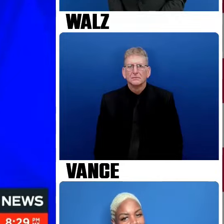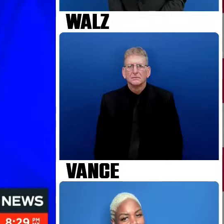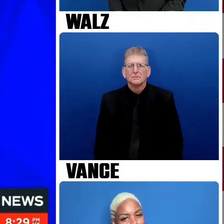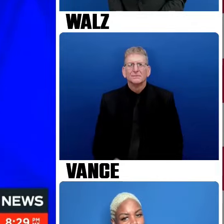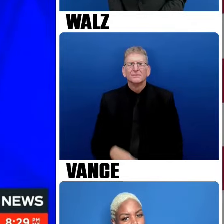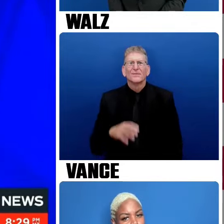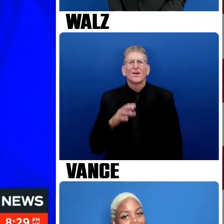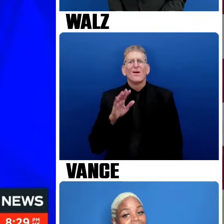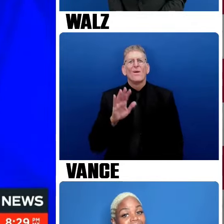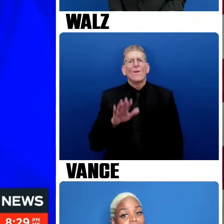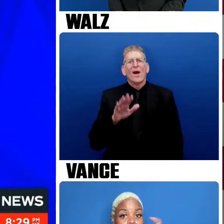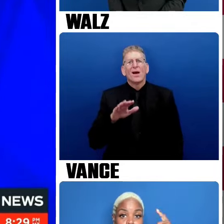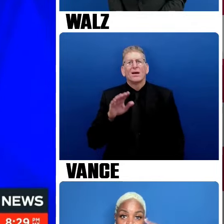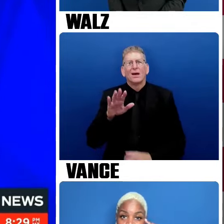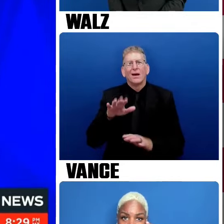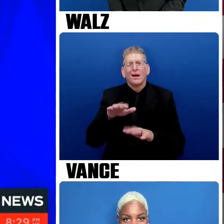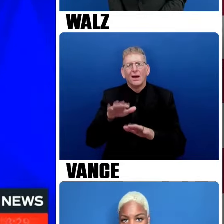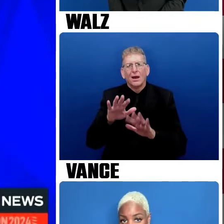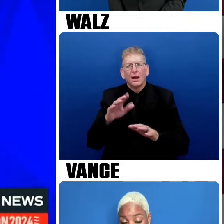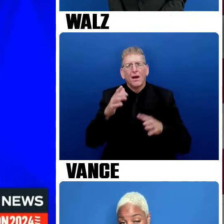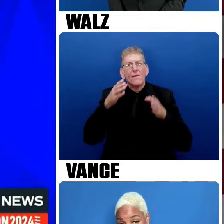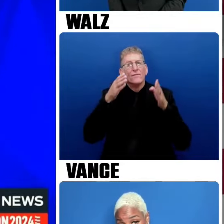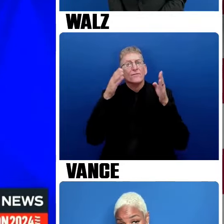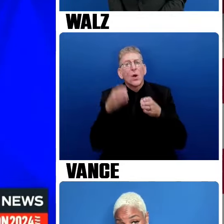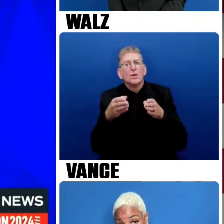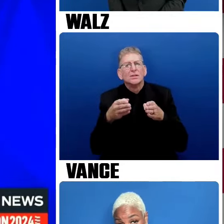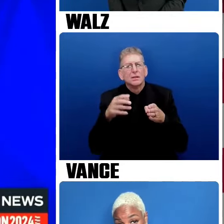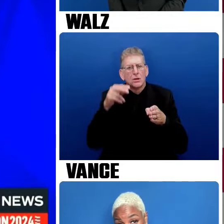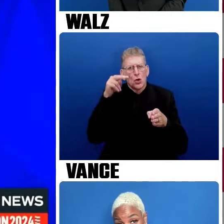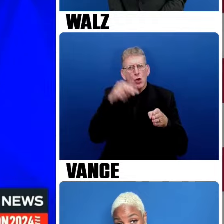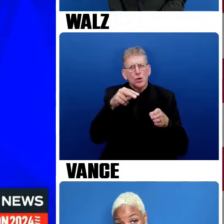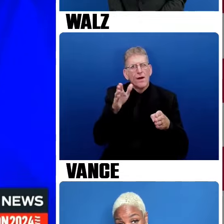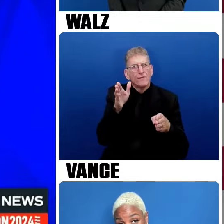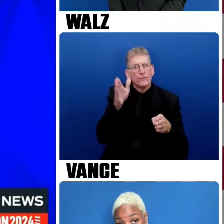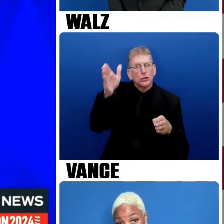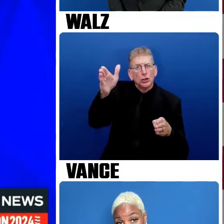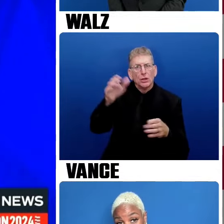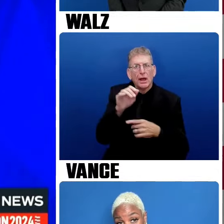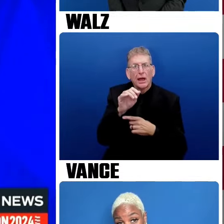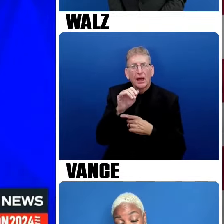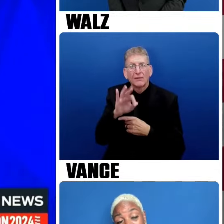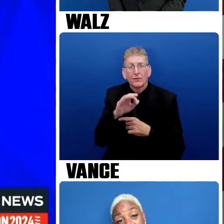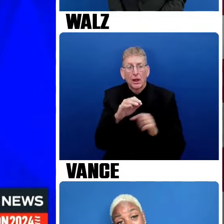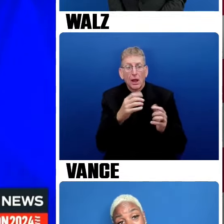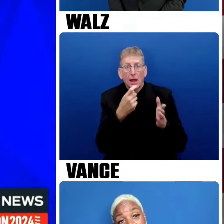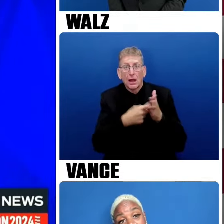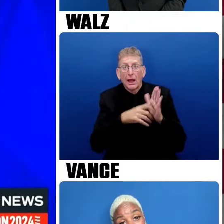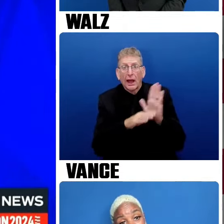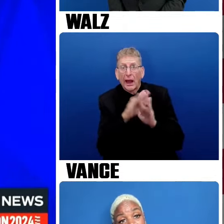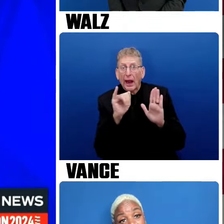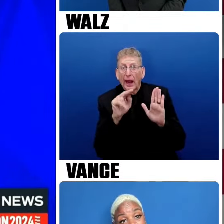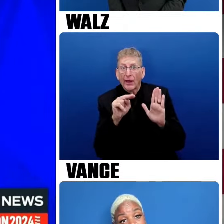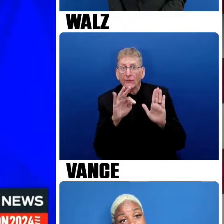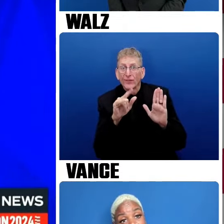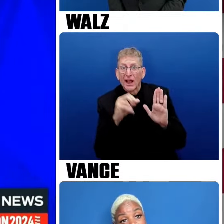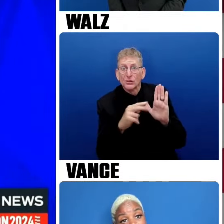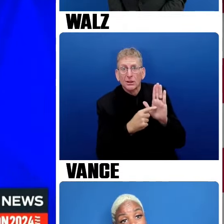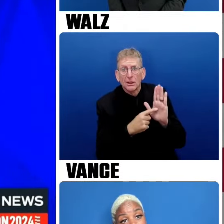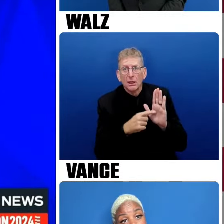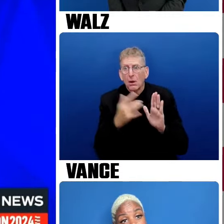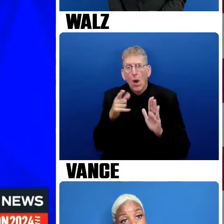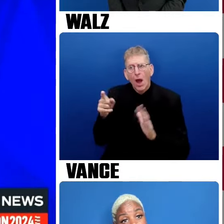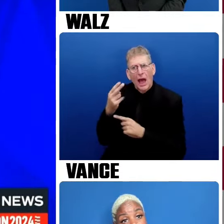on the future. We need to figure out how to solve the inflation crisis caused by Kamala Harris's policies, make housing affordable, make groceries affordable, and that's what